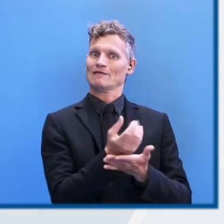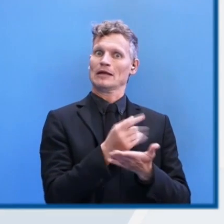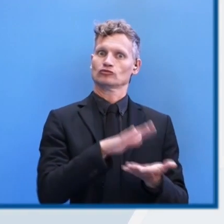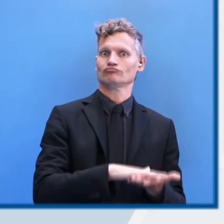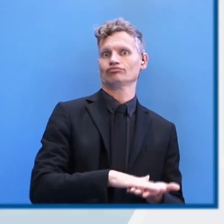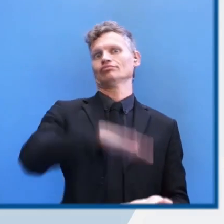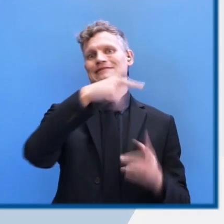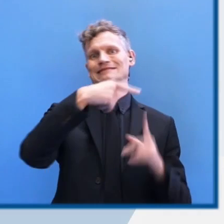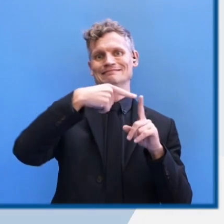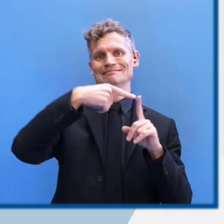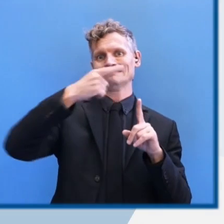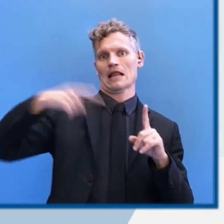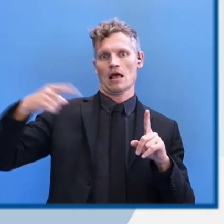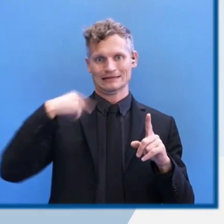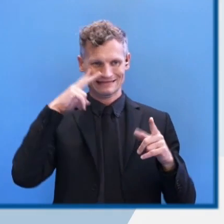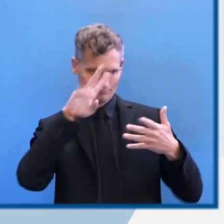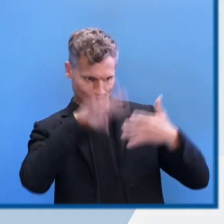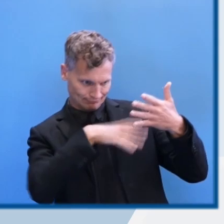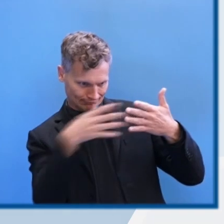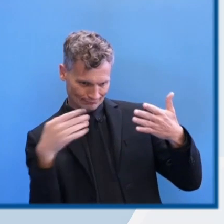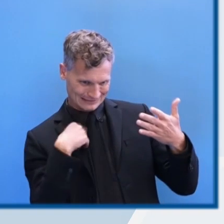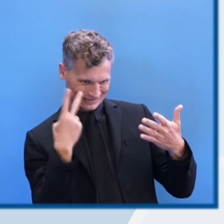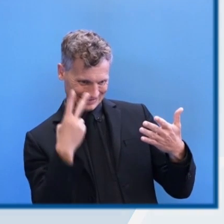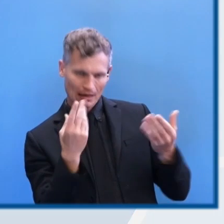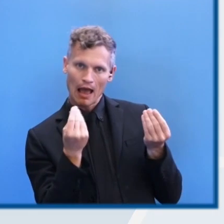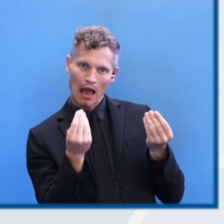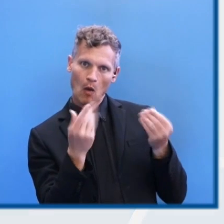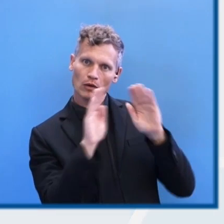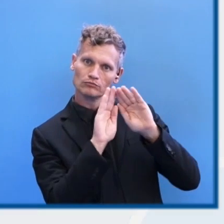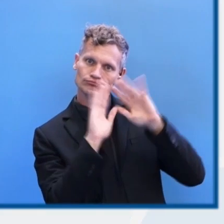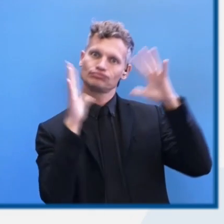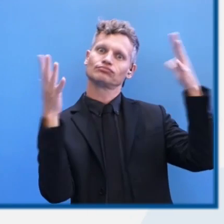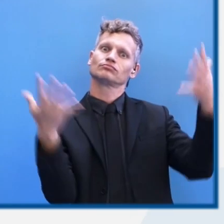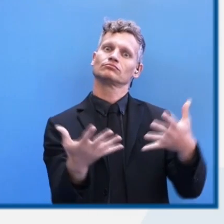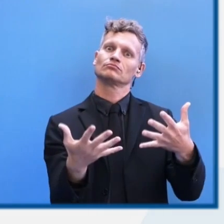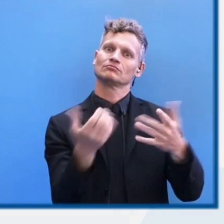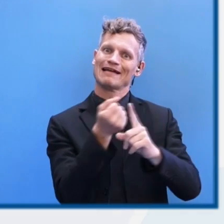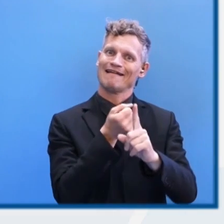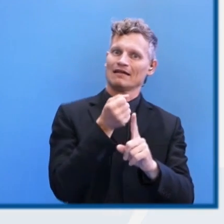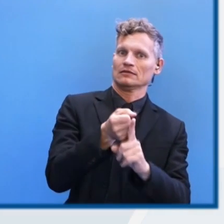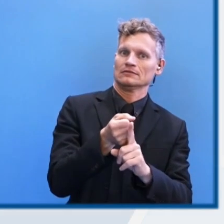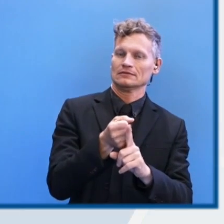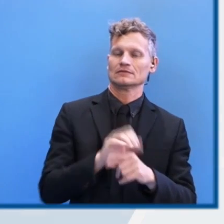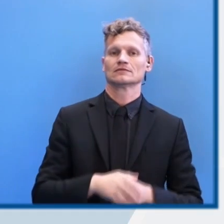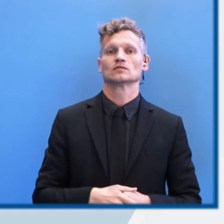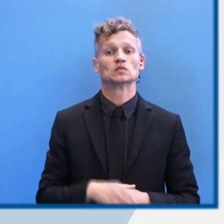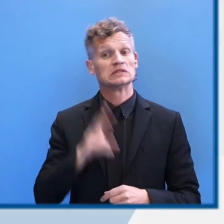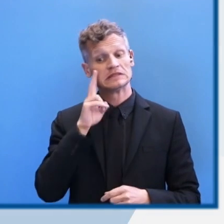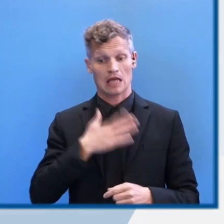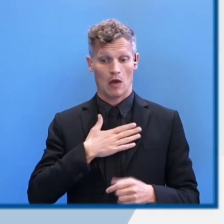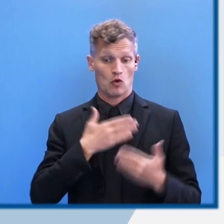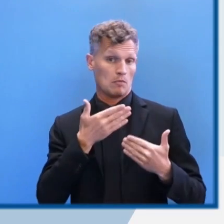see how global effects are unfolding and to see whether methods that we